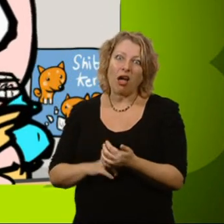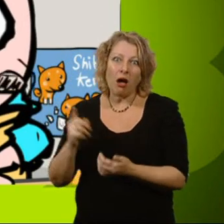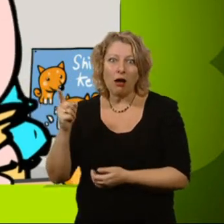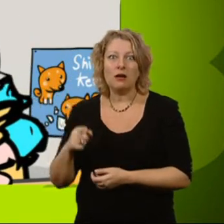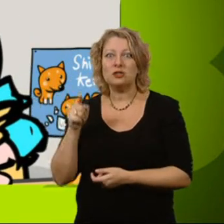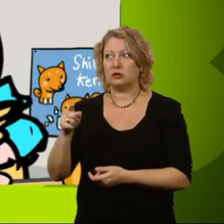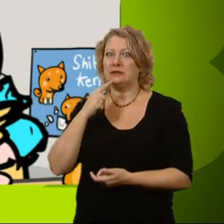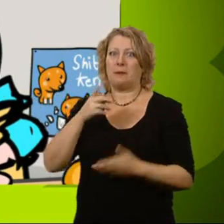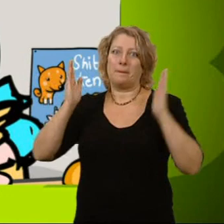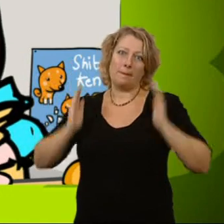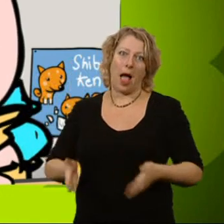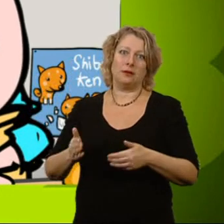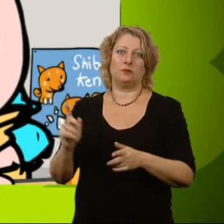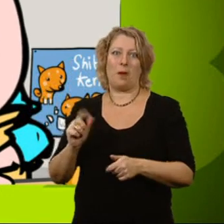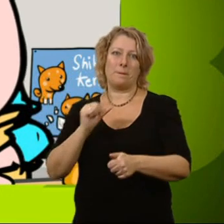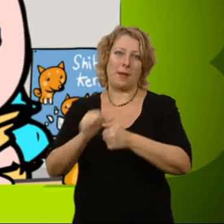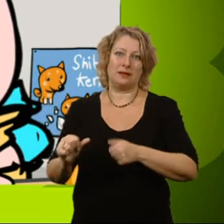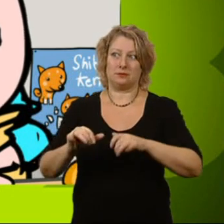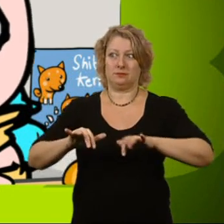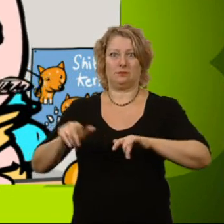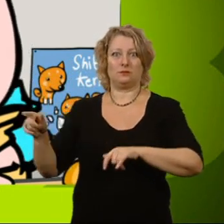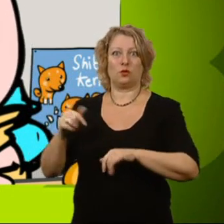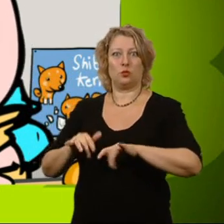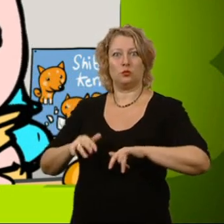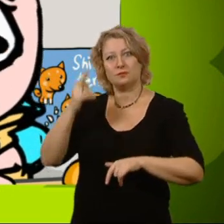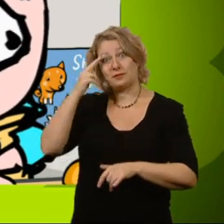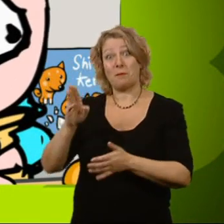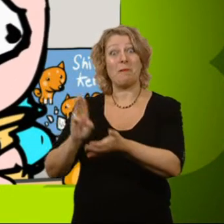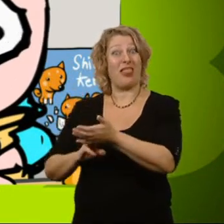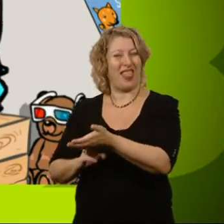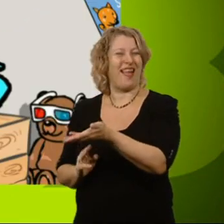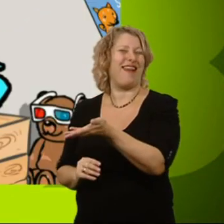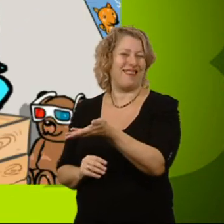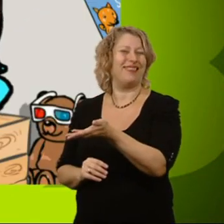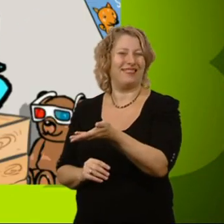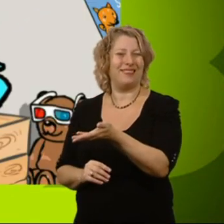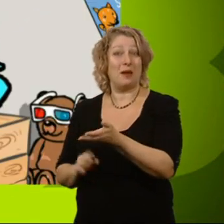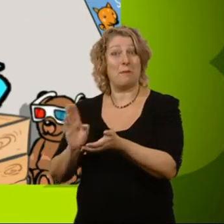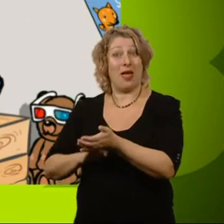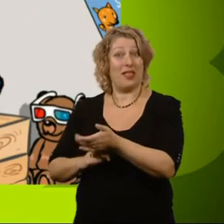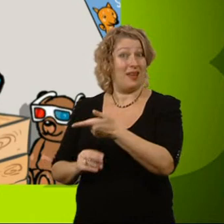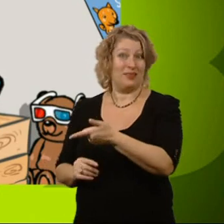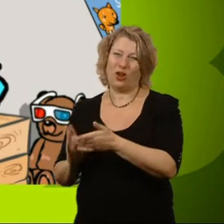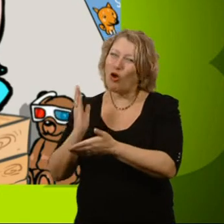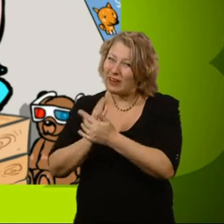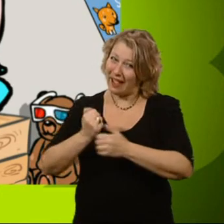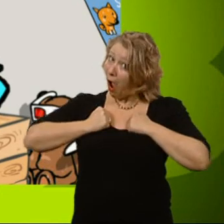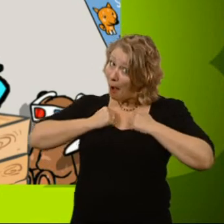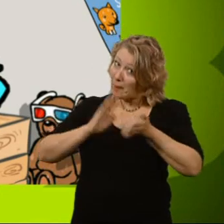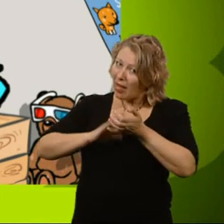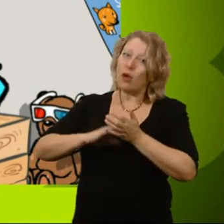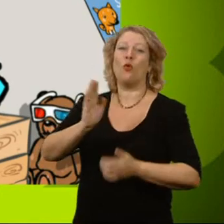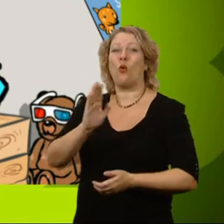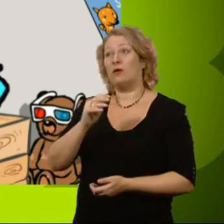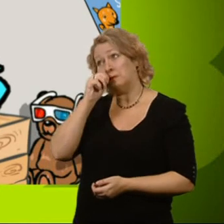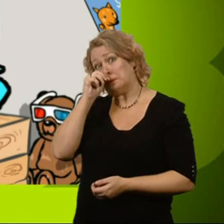we play the best bits featuring our computer, who is called Mother. Now, Mother's not actually our mother, although